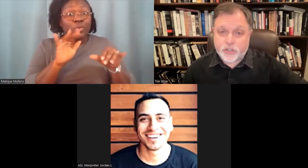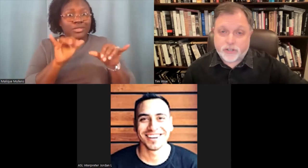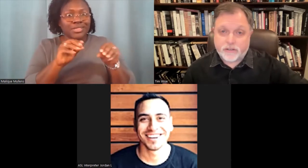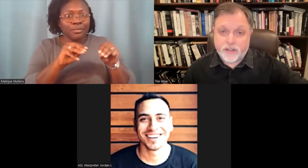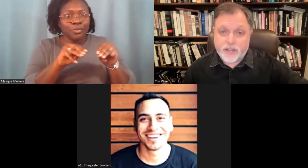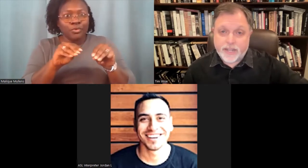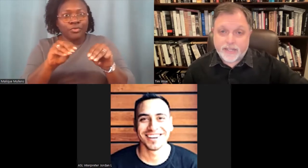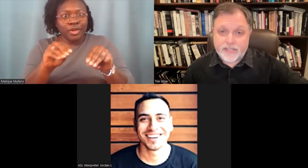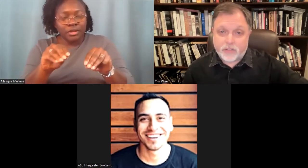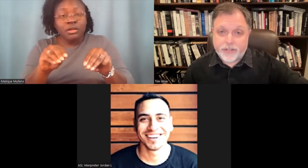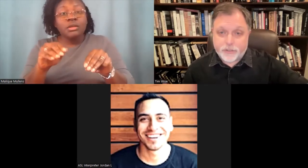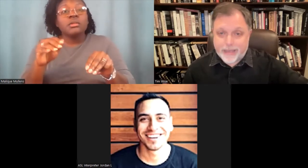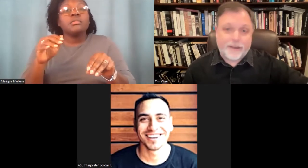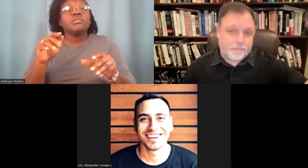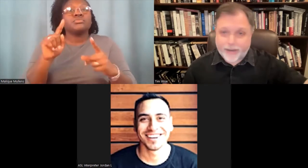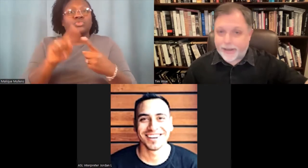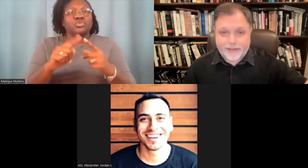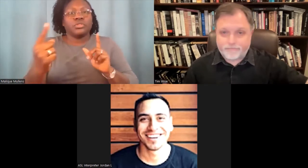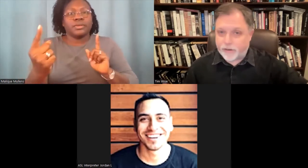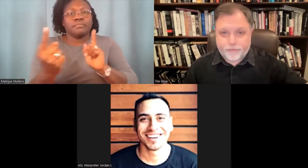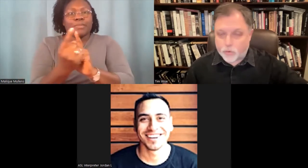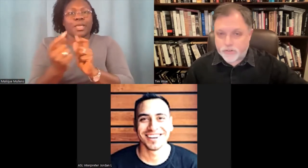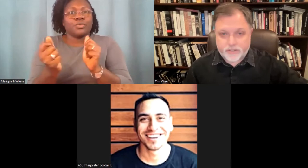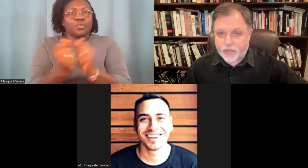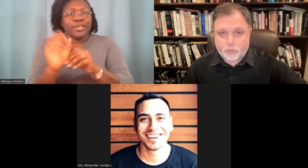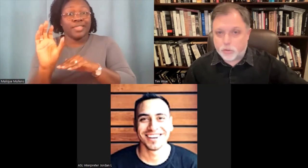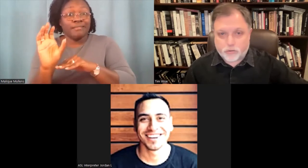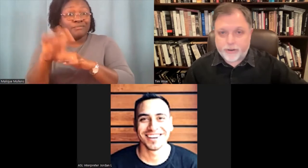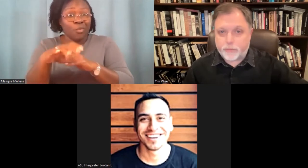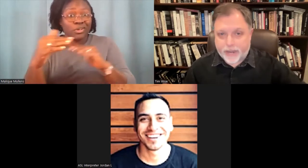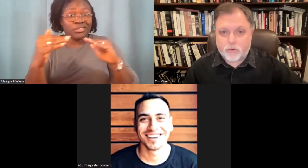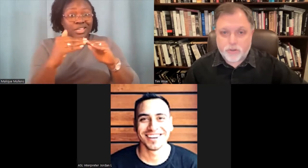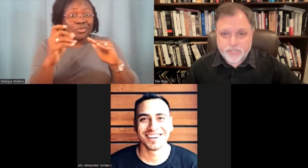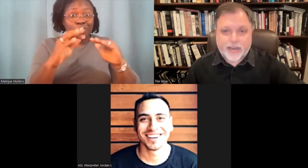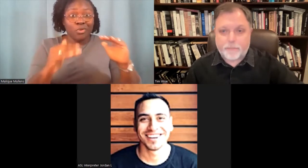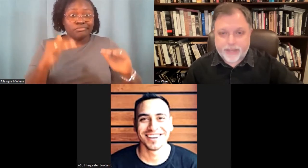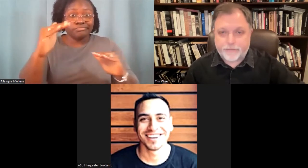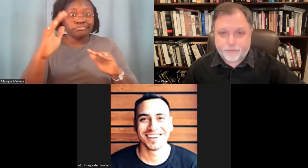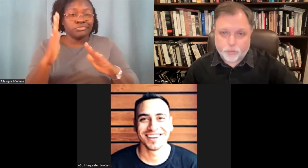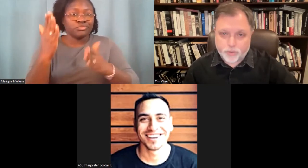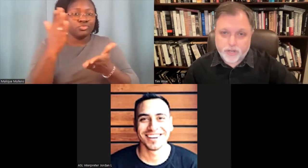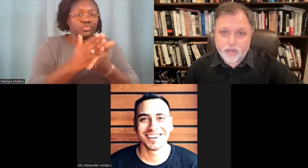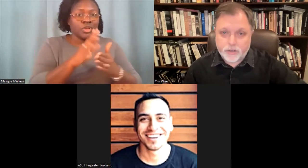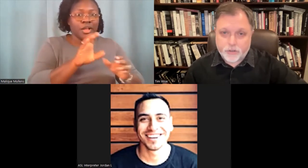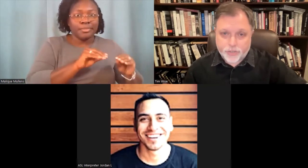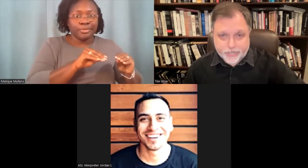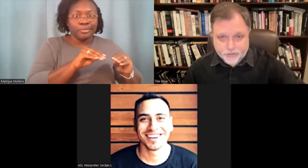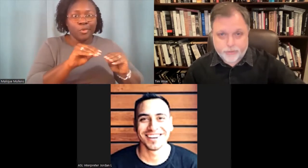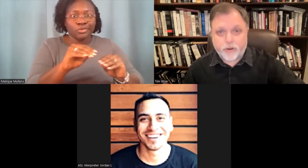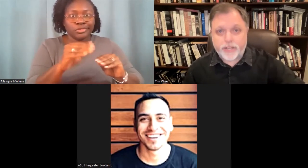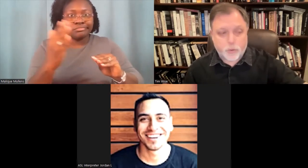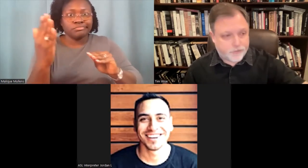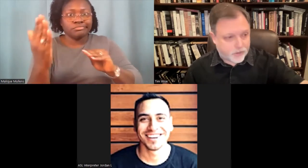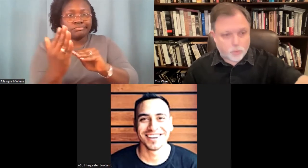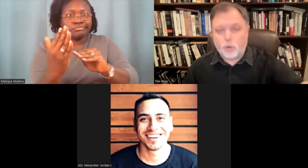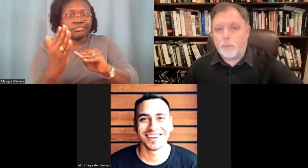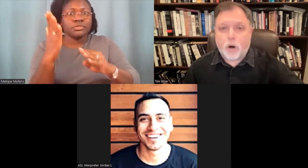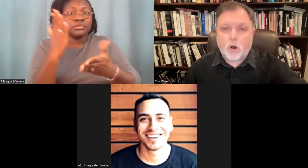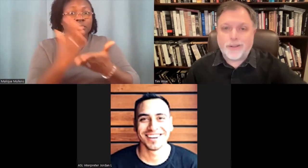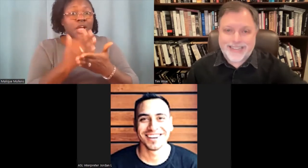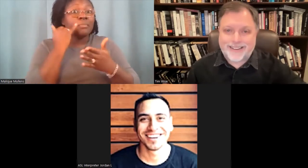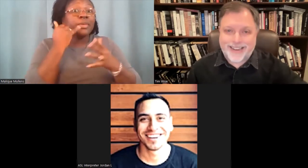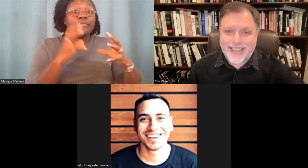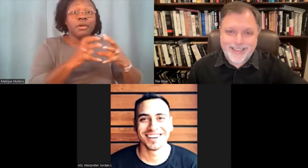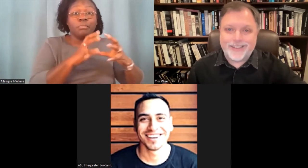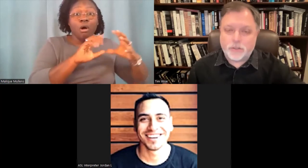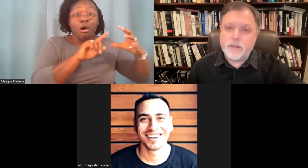in motion until it is met by a force of equal or greater power to stop that forward trajectory. Right. So if I roll a